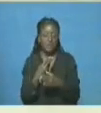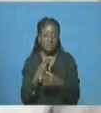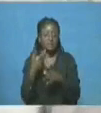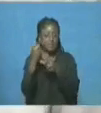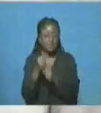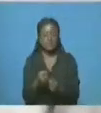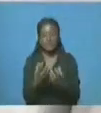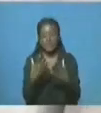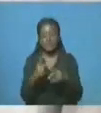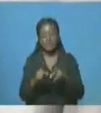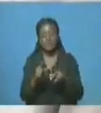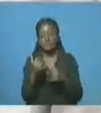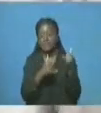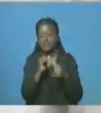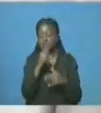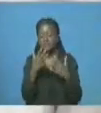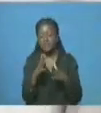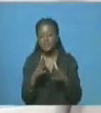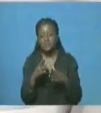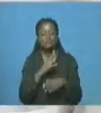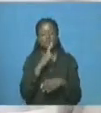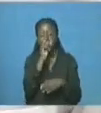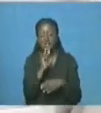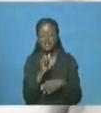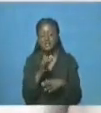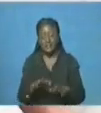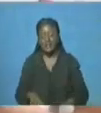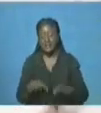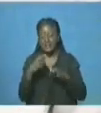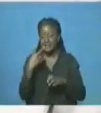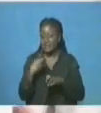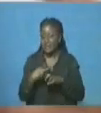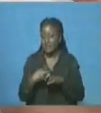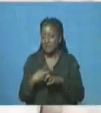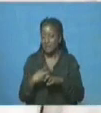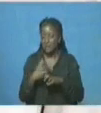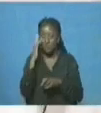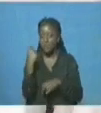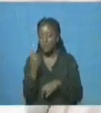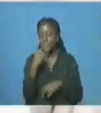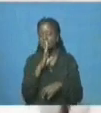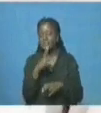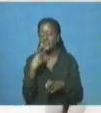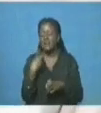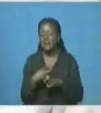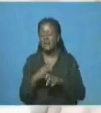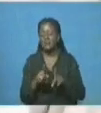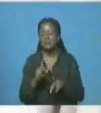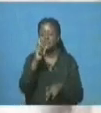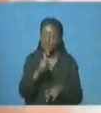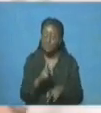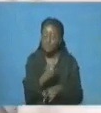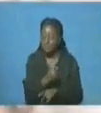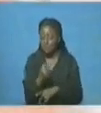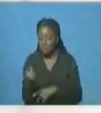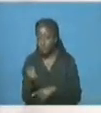over. Reality is life is hard. Life is always going to be hard, but we need tools and mechanisms that allow us,